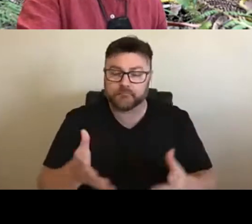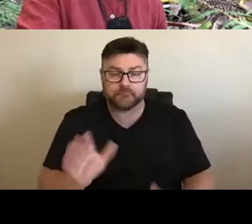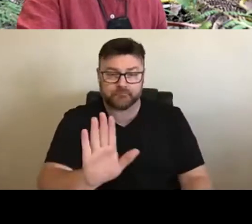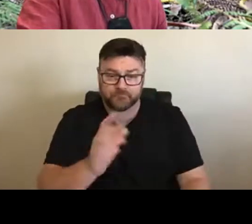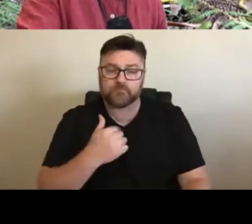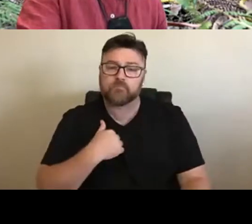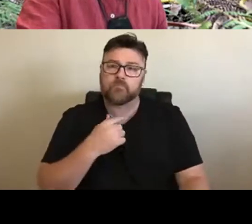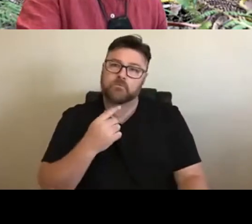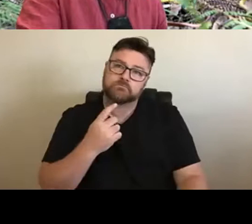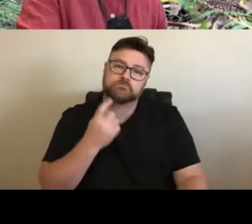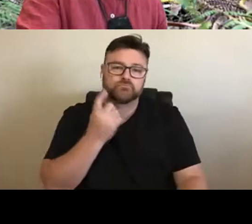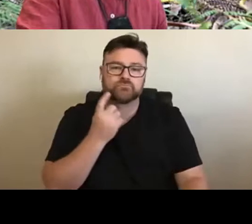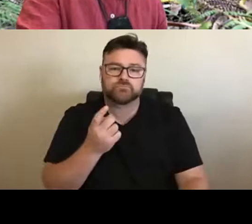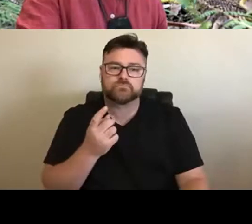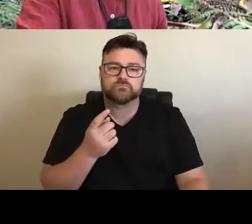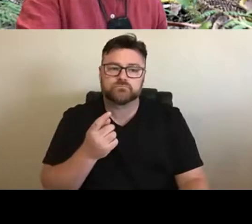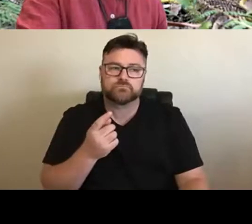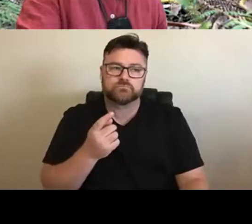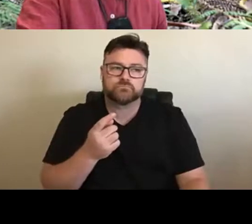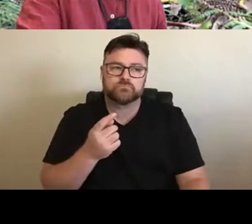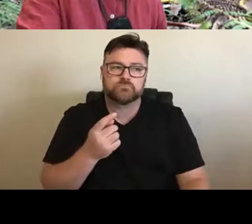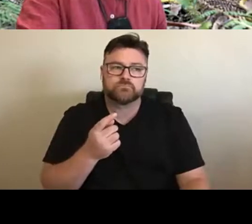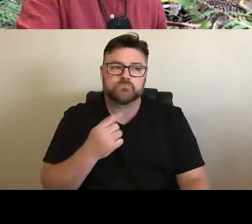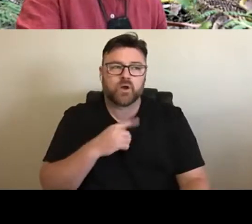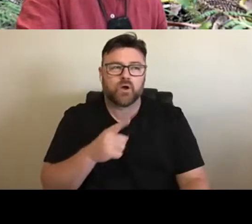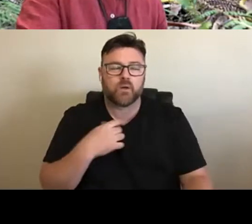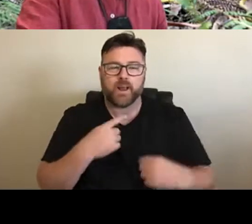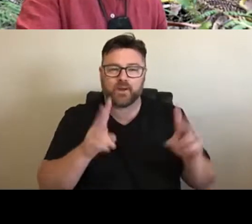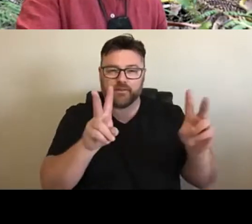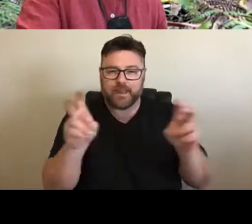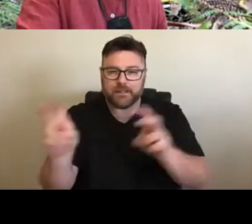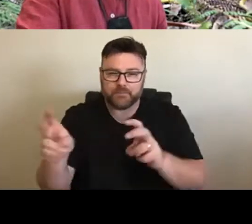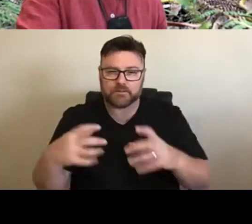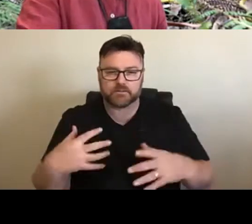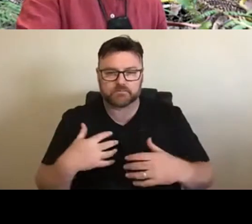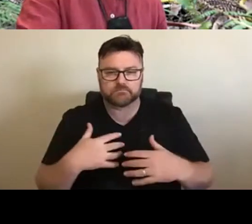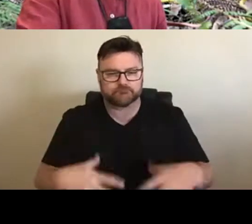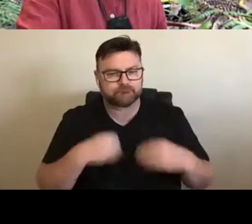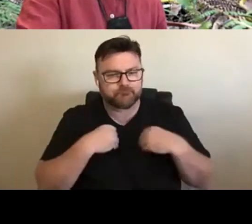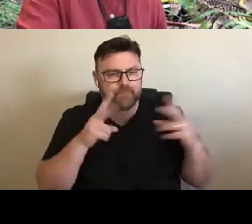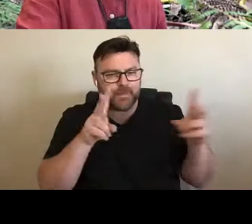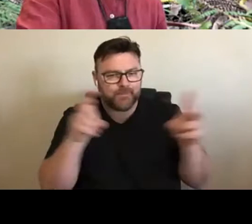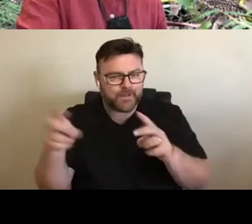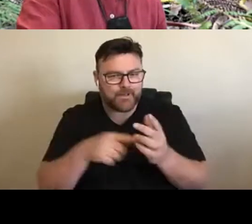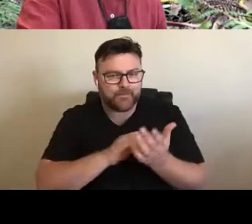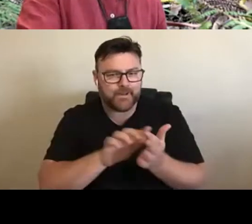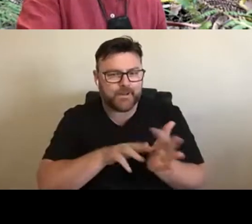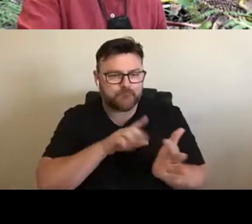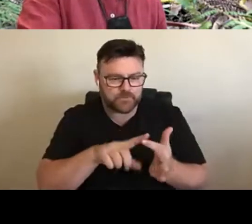the notion of enduring themes and enduring conversations and practice, which Bronwyn, you touched on that.